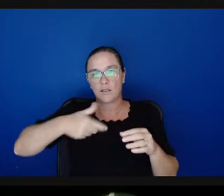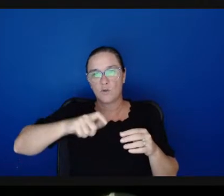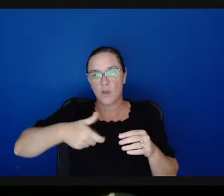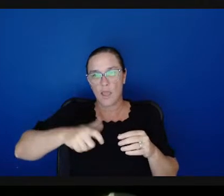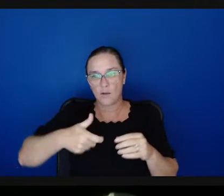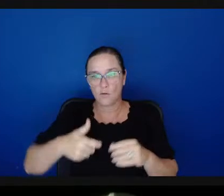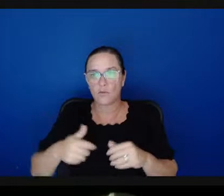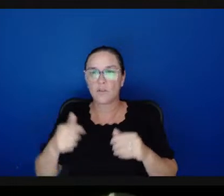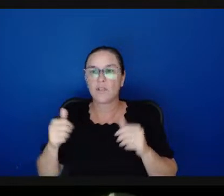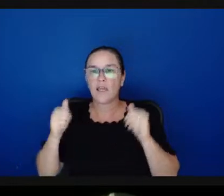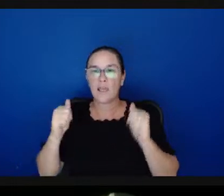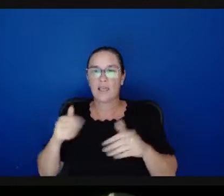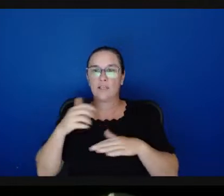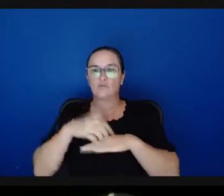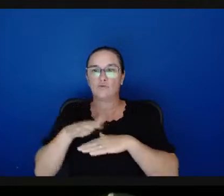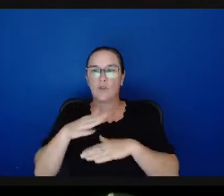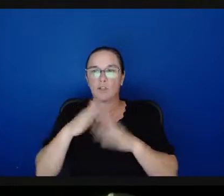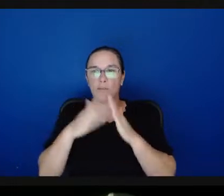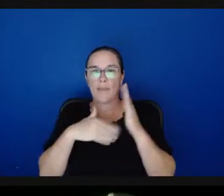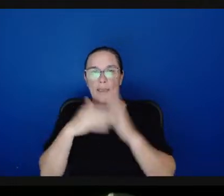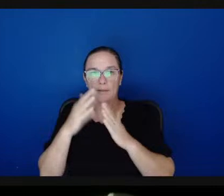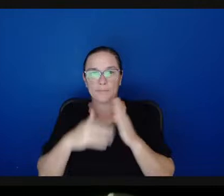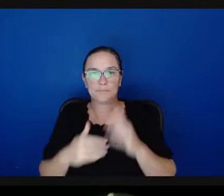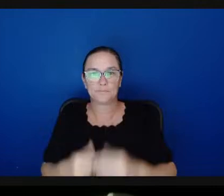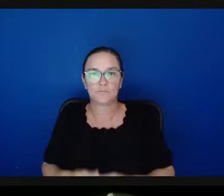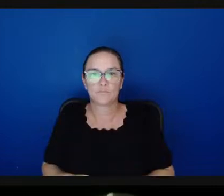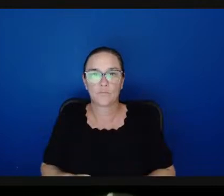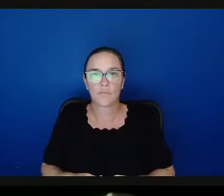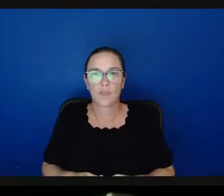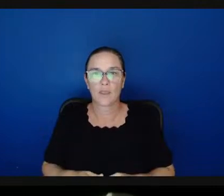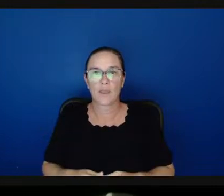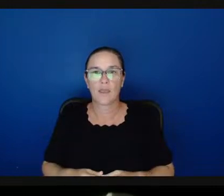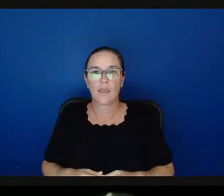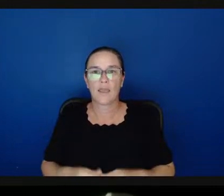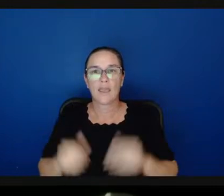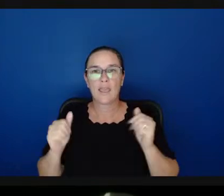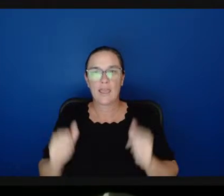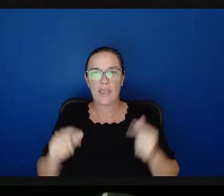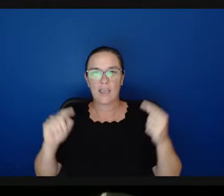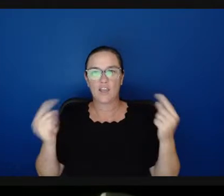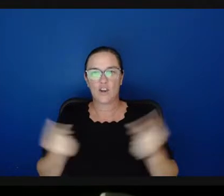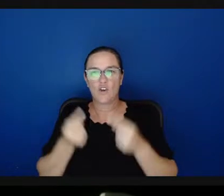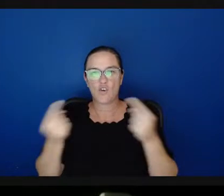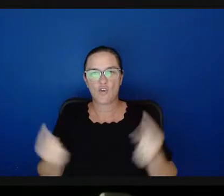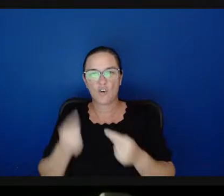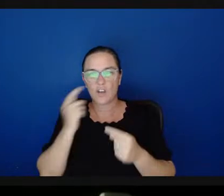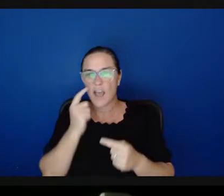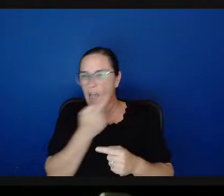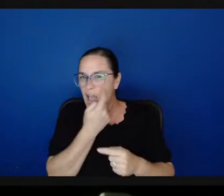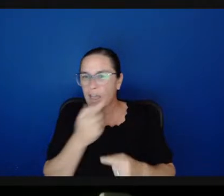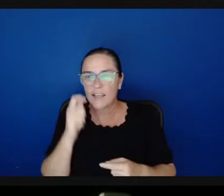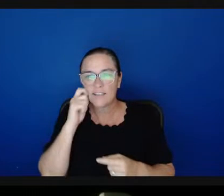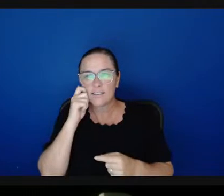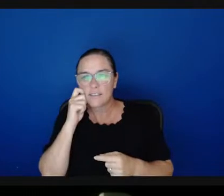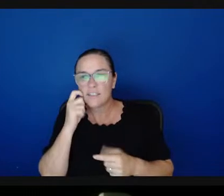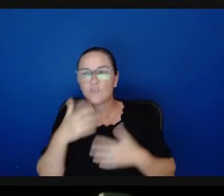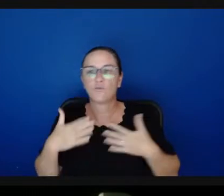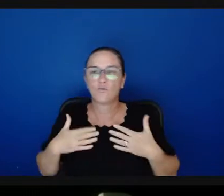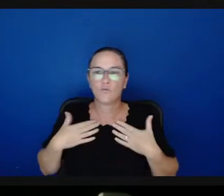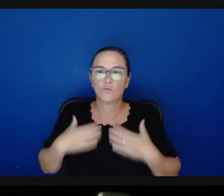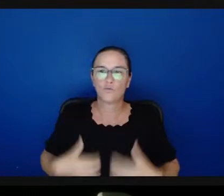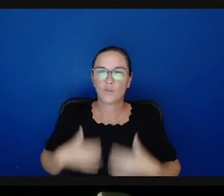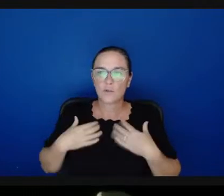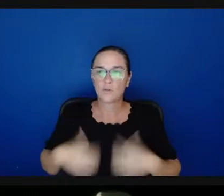here. It does note it's abrasive and can irritate eyes, skin, respiratory systems.